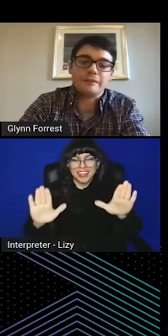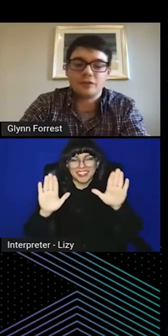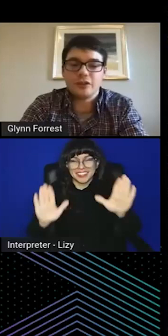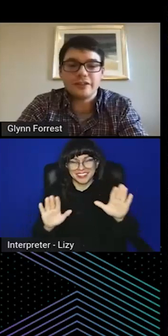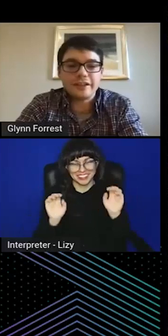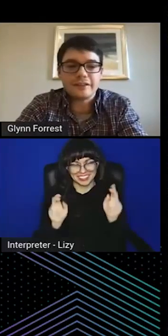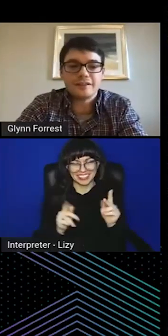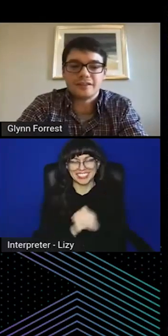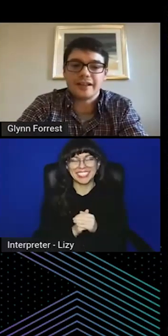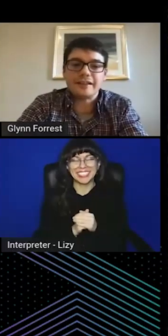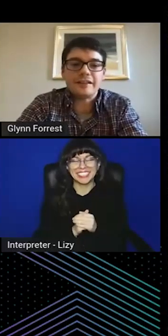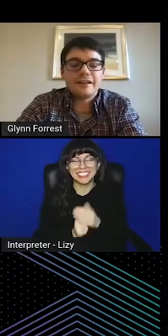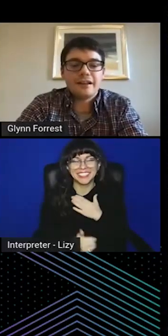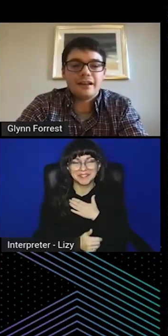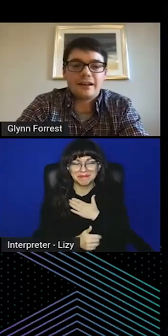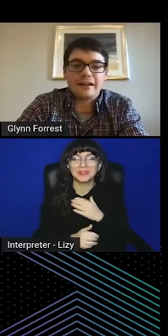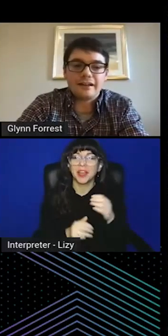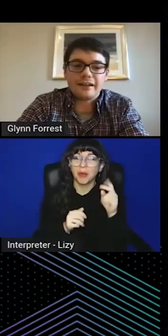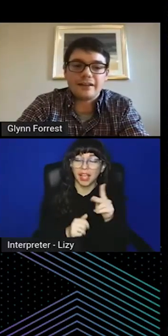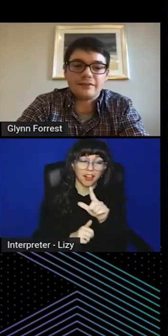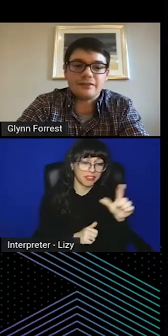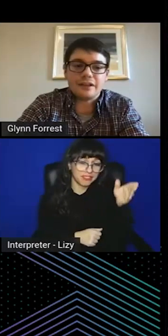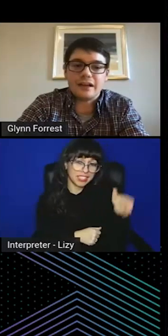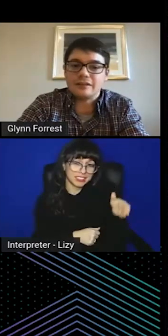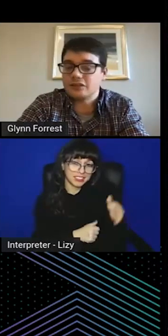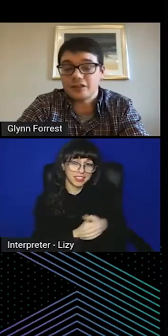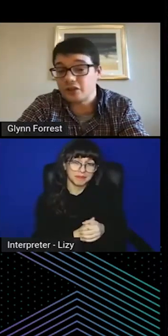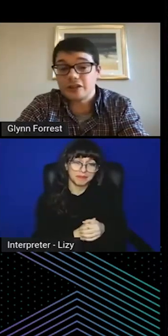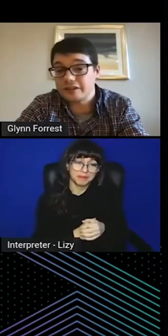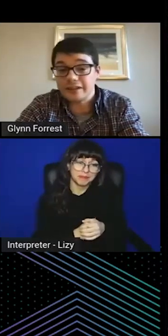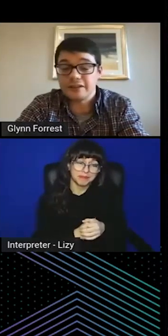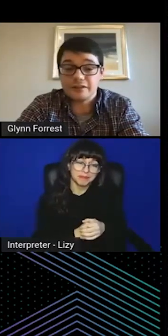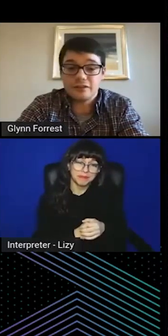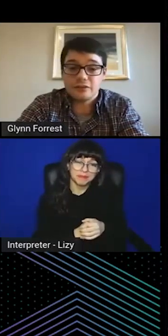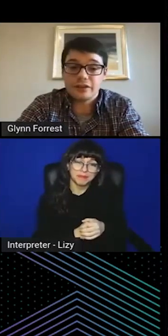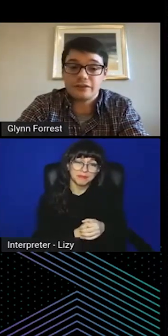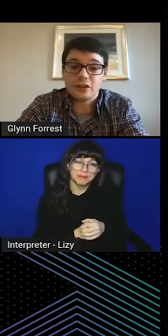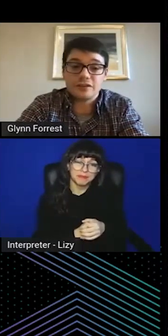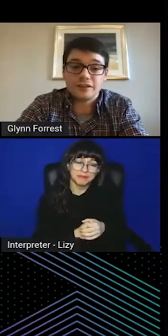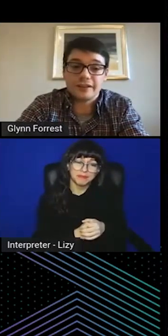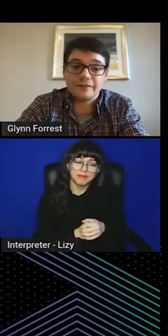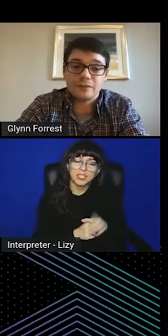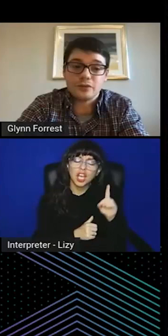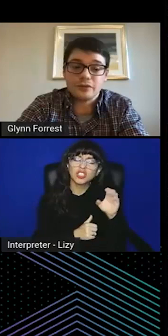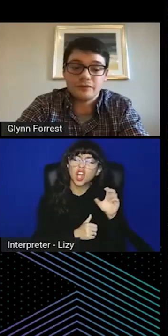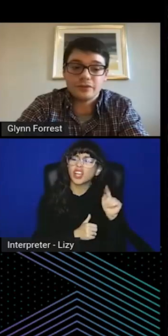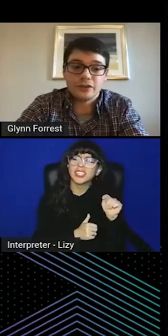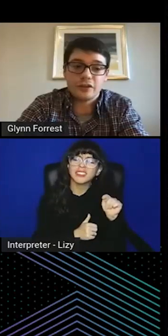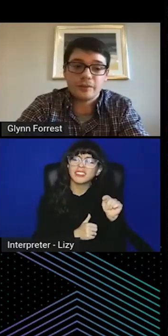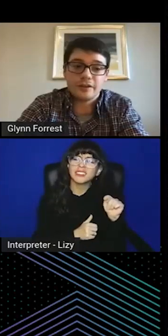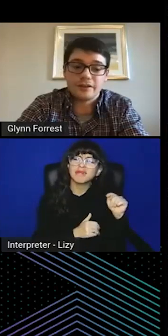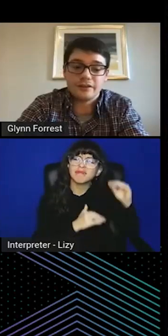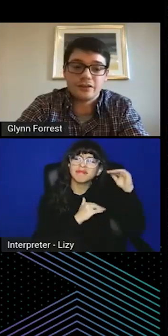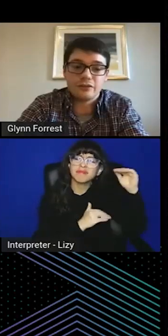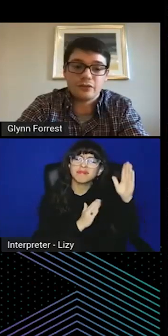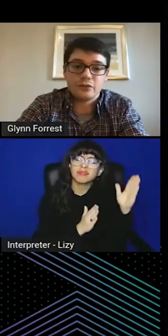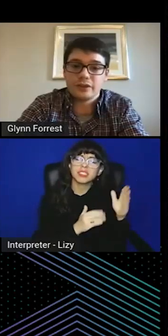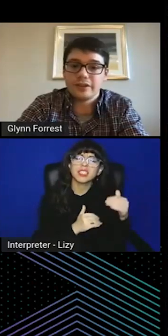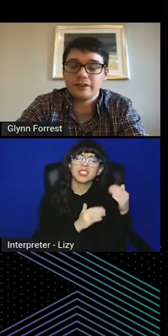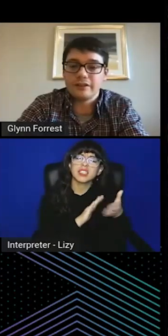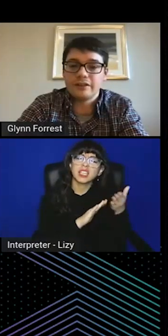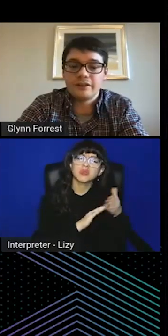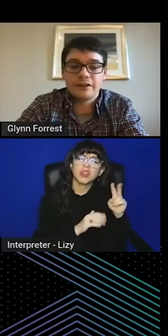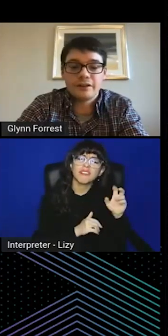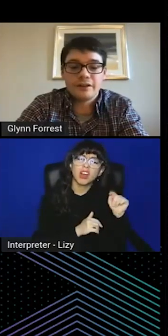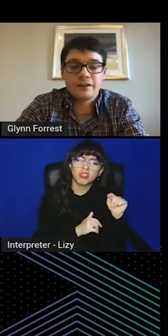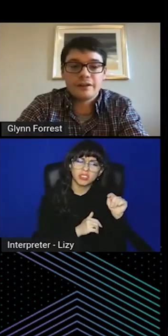Okay, so on the left-hand side, I have just a Docker container running Vault in dev mode. I can copy the root token